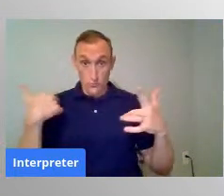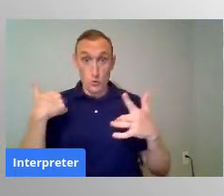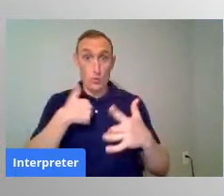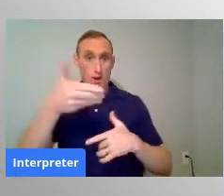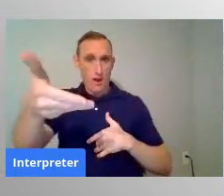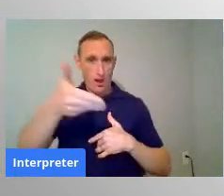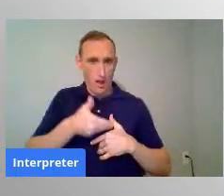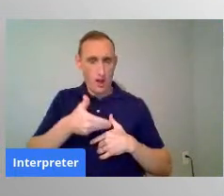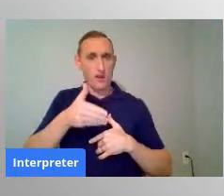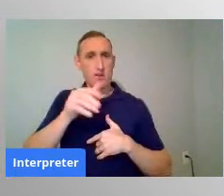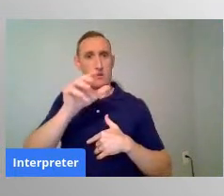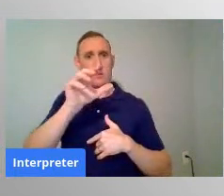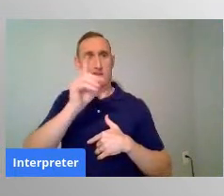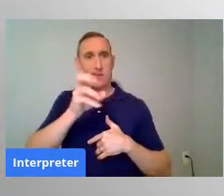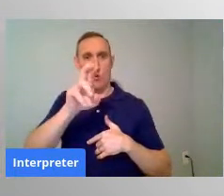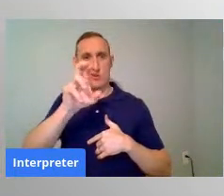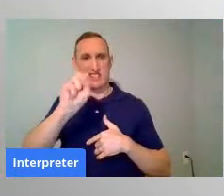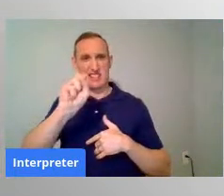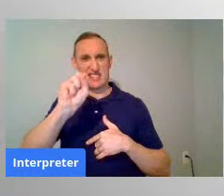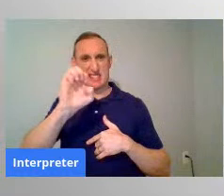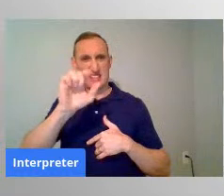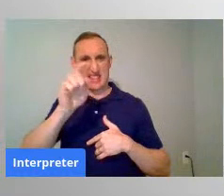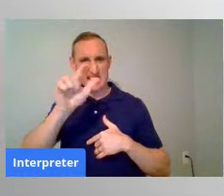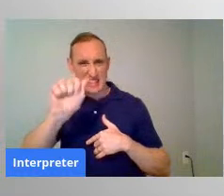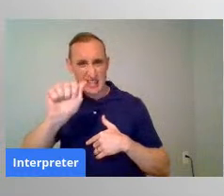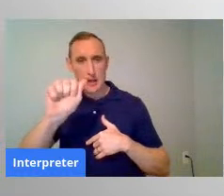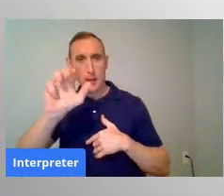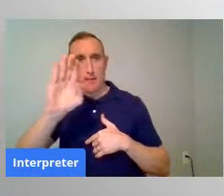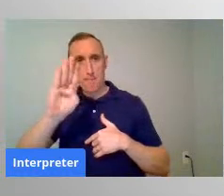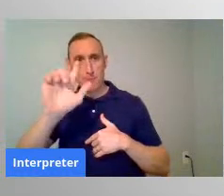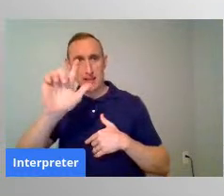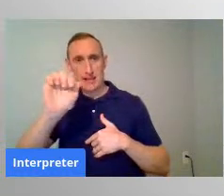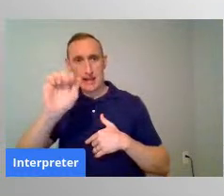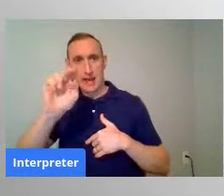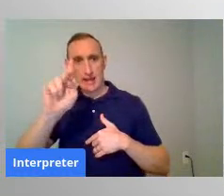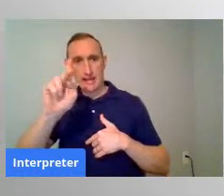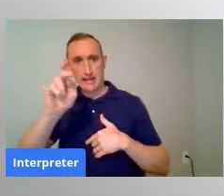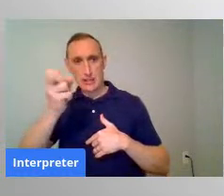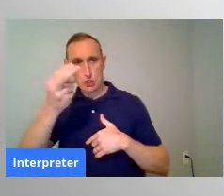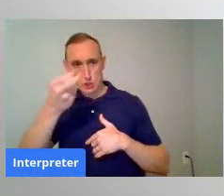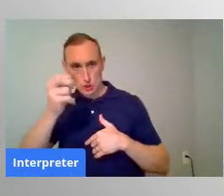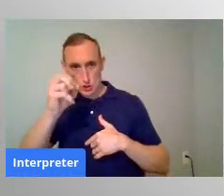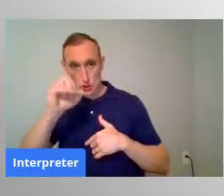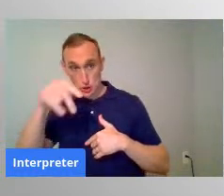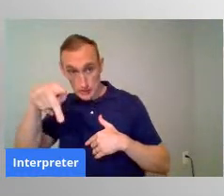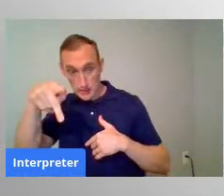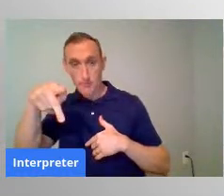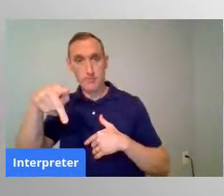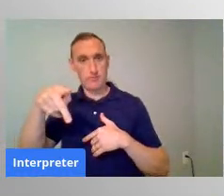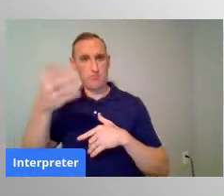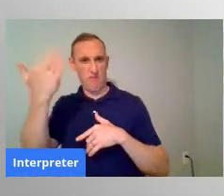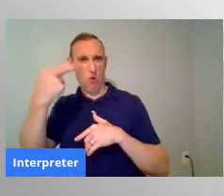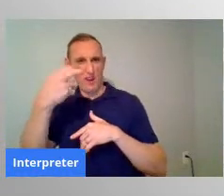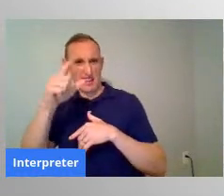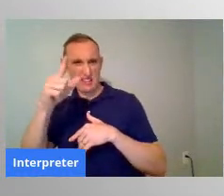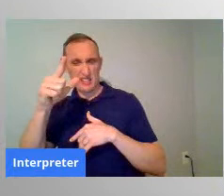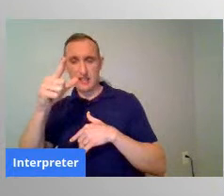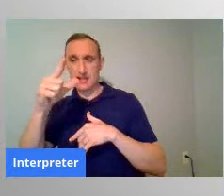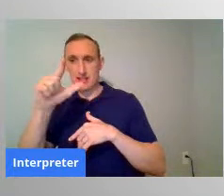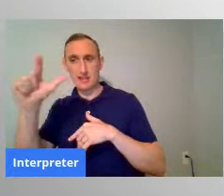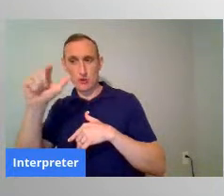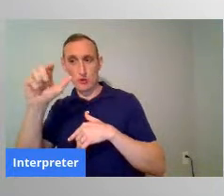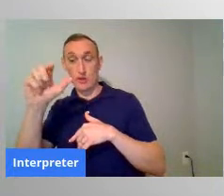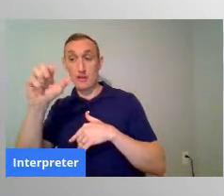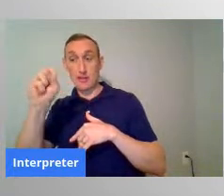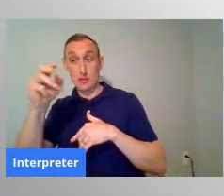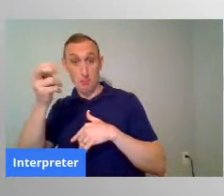Selena Blankenship, former principal of Hillsman Middle School. She also worked as an associate principal at Clark Central High School